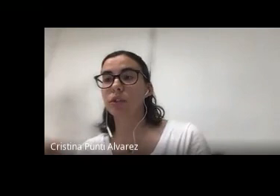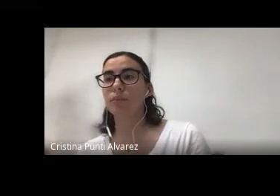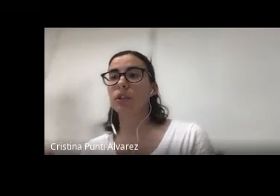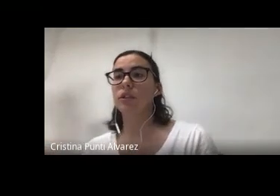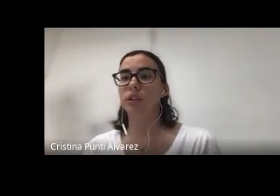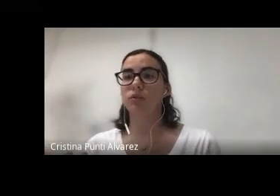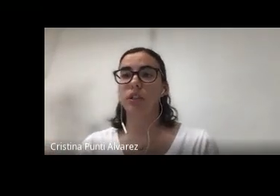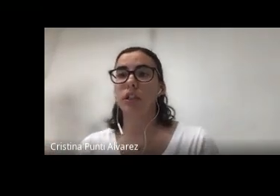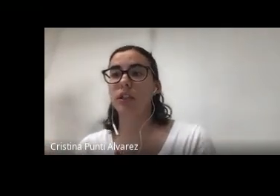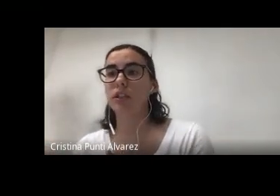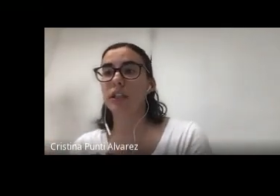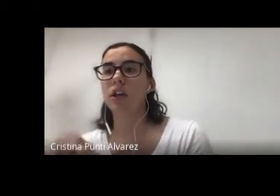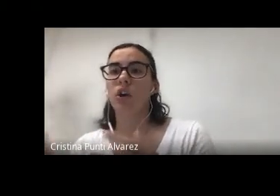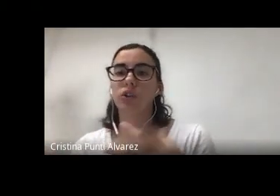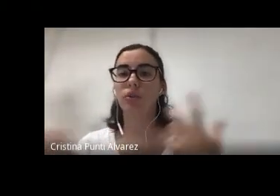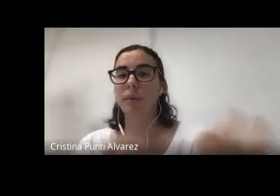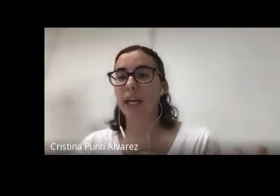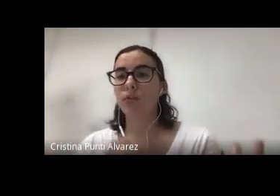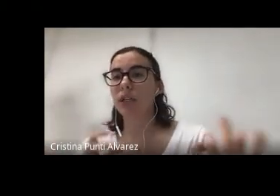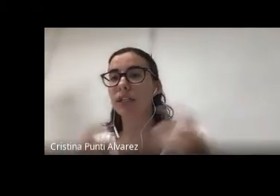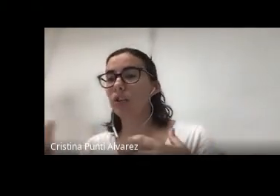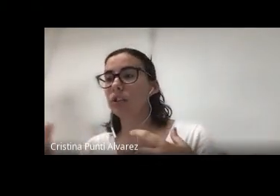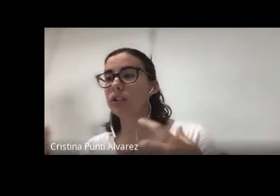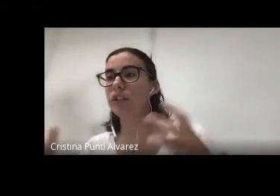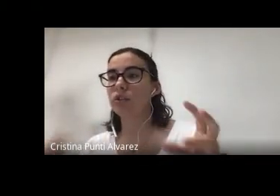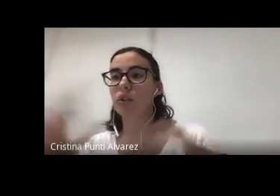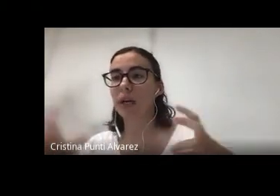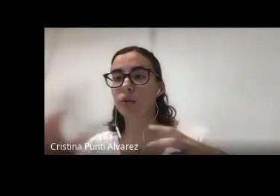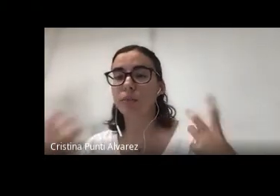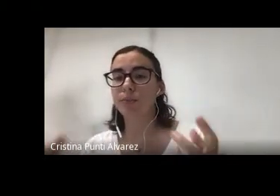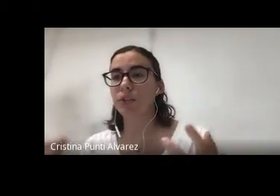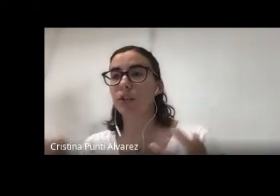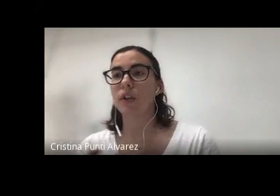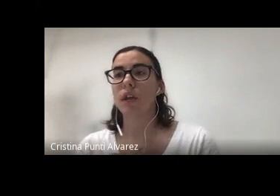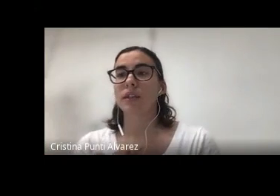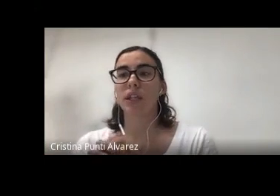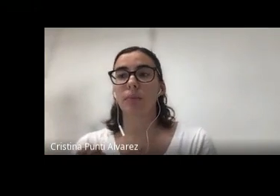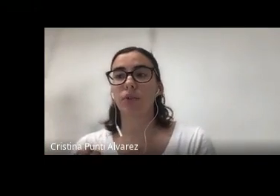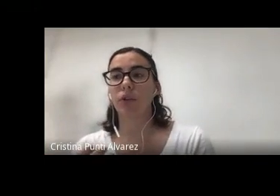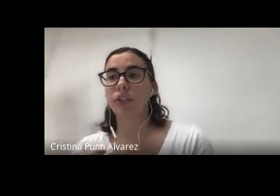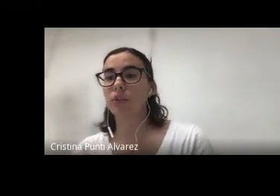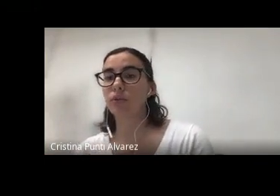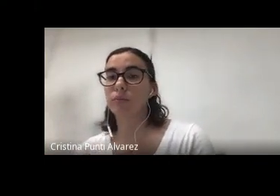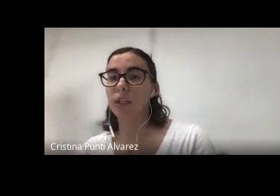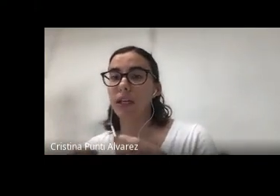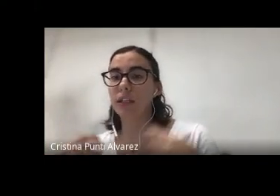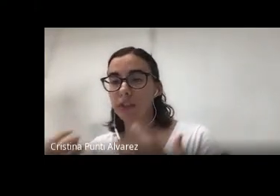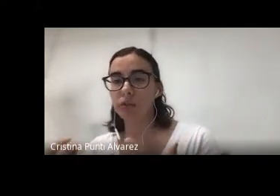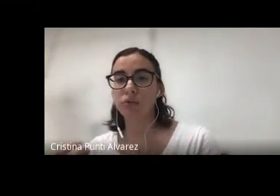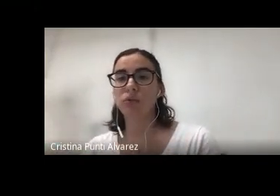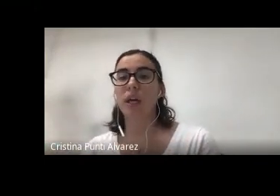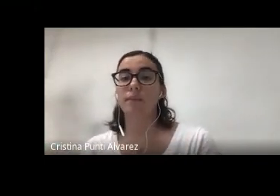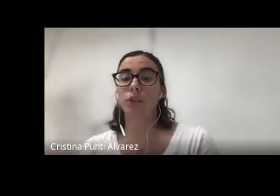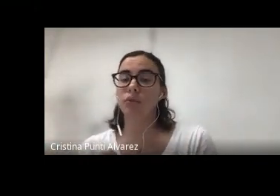the more important thing to consider is that although the manual and the context features somehow could be preserved, the non-manual features would be like